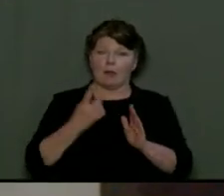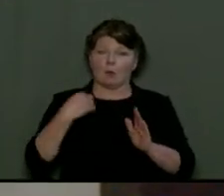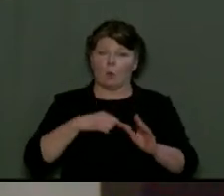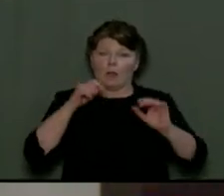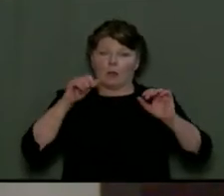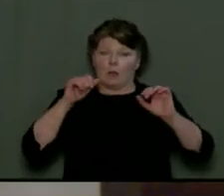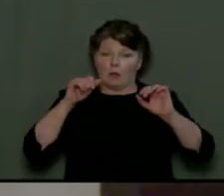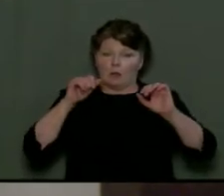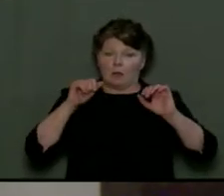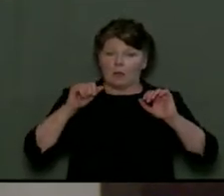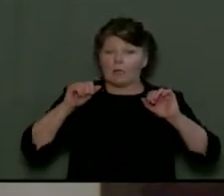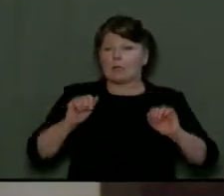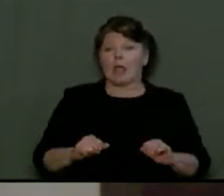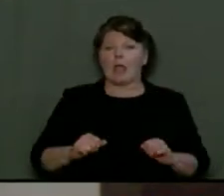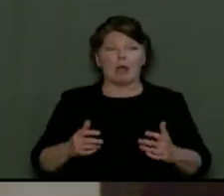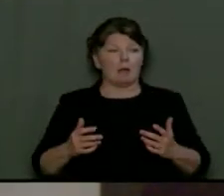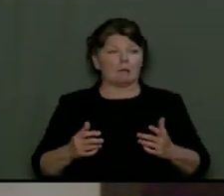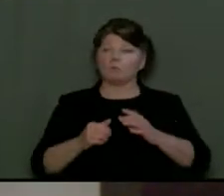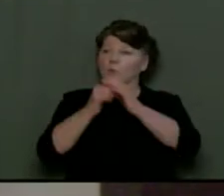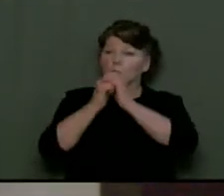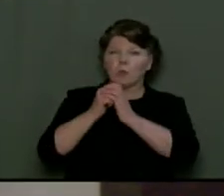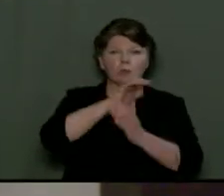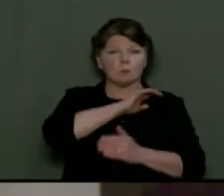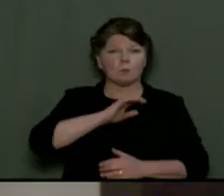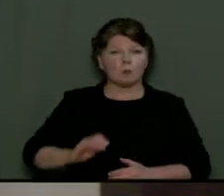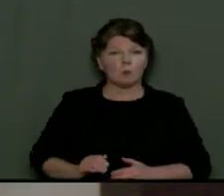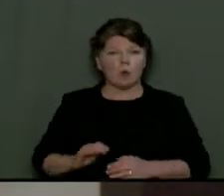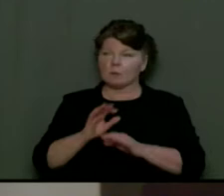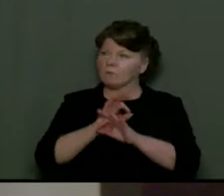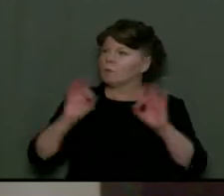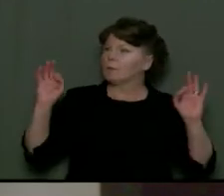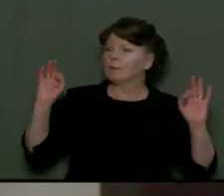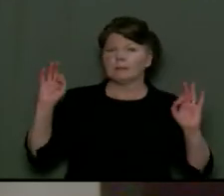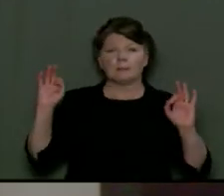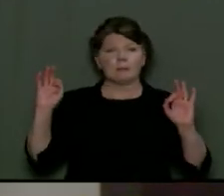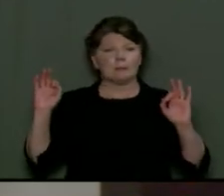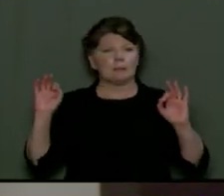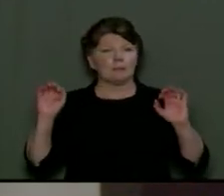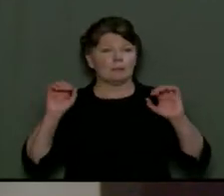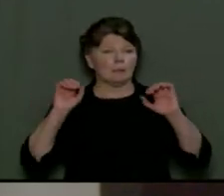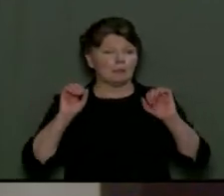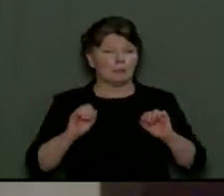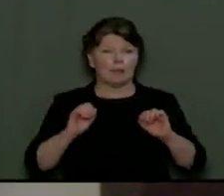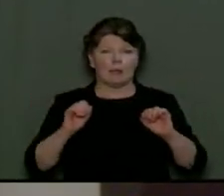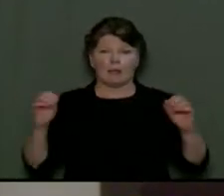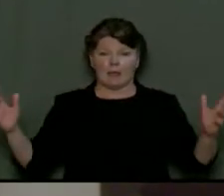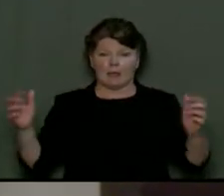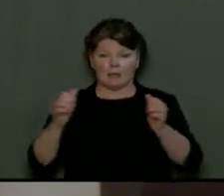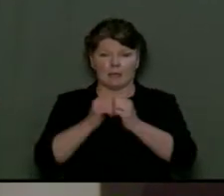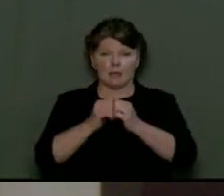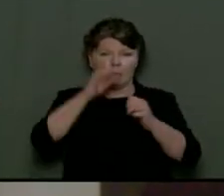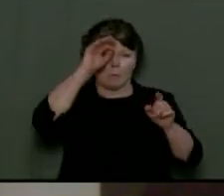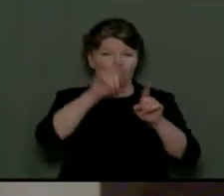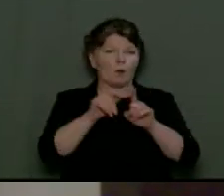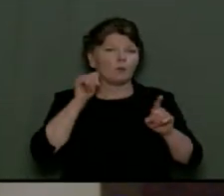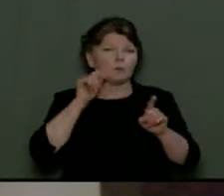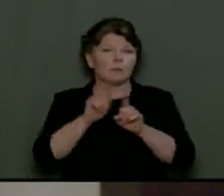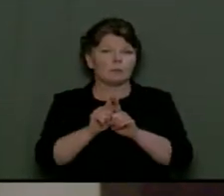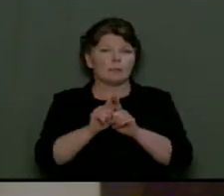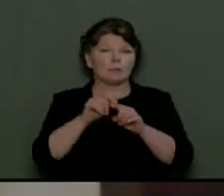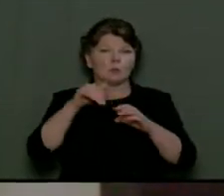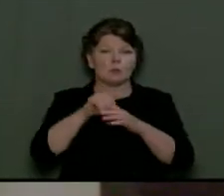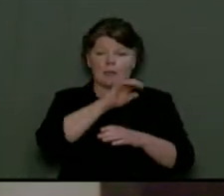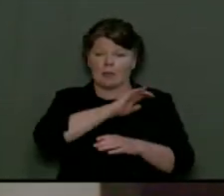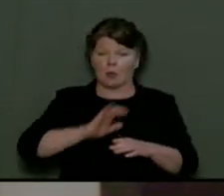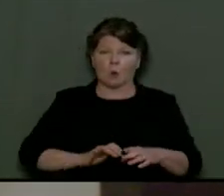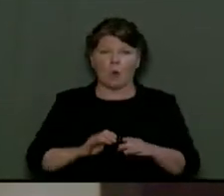able to worship Christ in freedom. We are able to assemble as brothers and sisters in